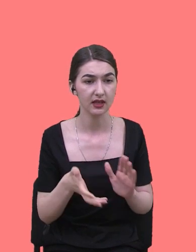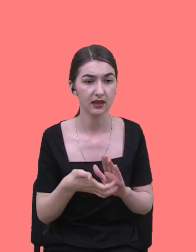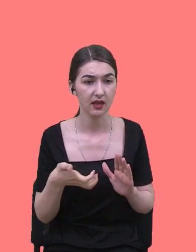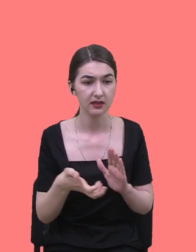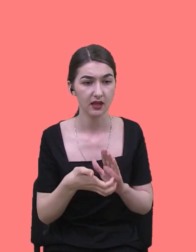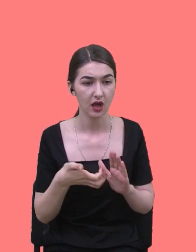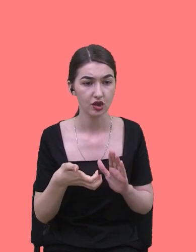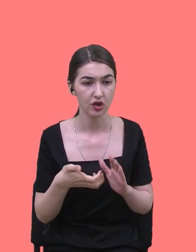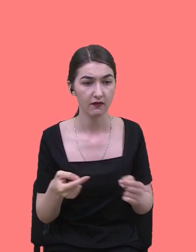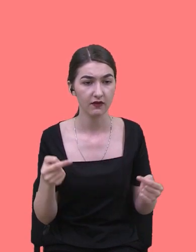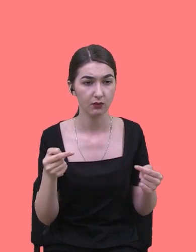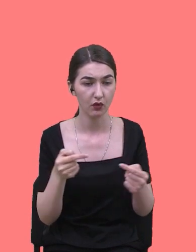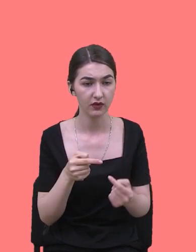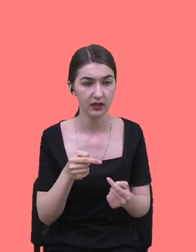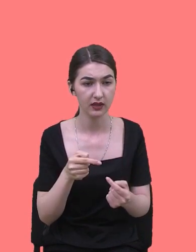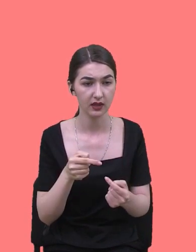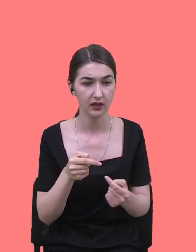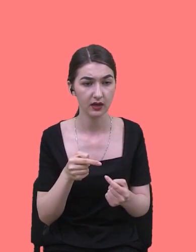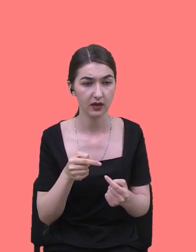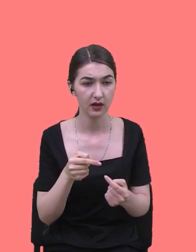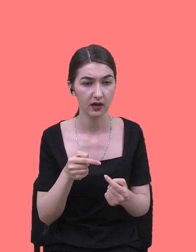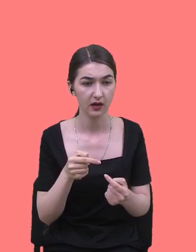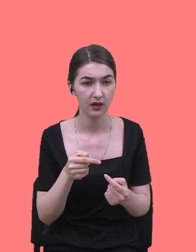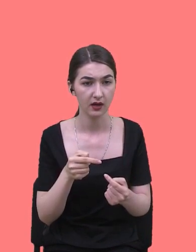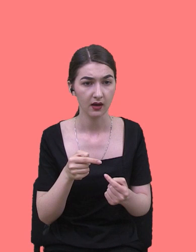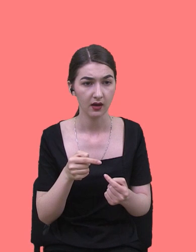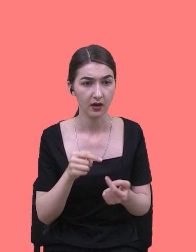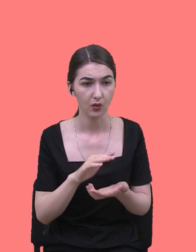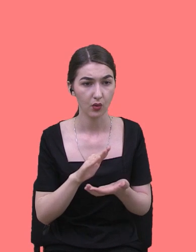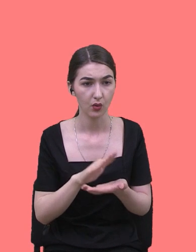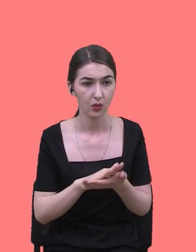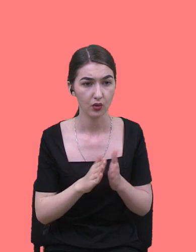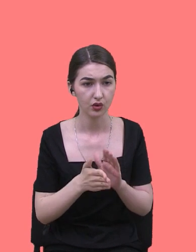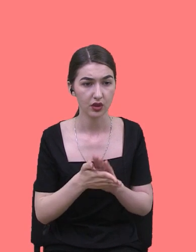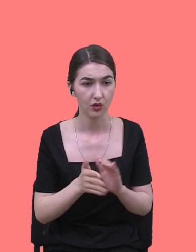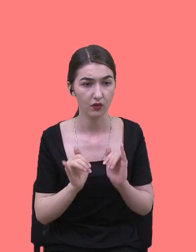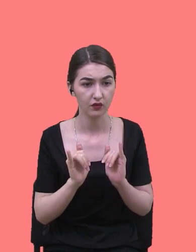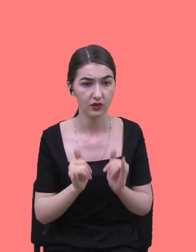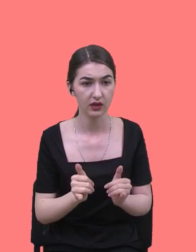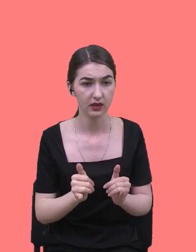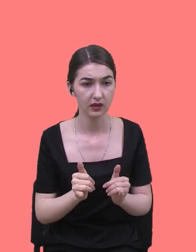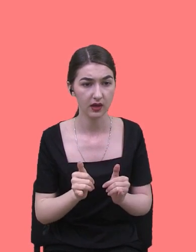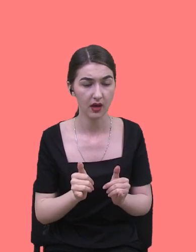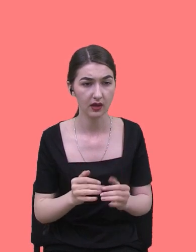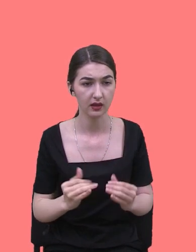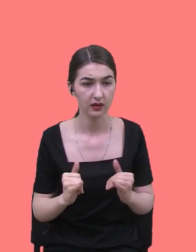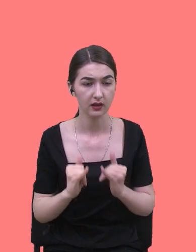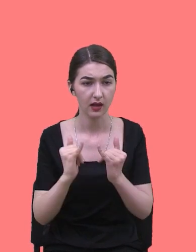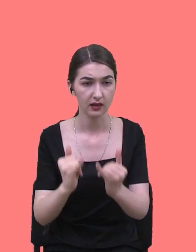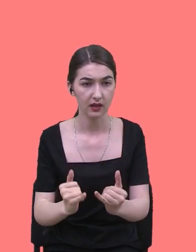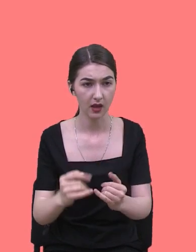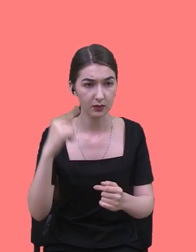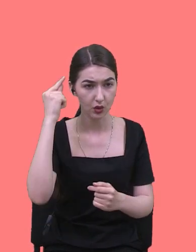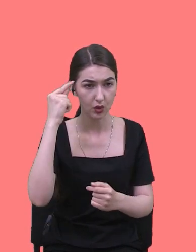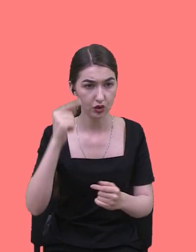accessible areas, and then psychological assistance to adults and children of victims of EO, and then finally the lack